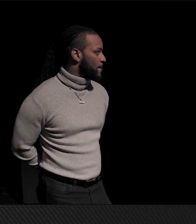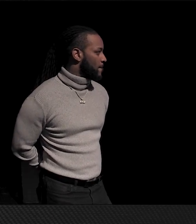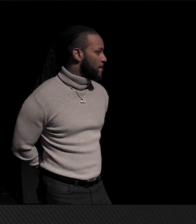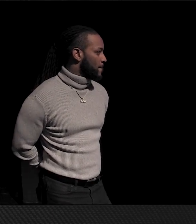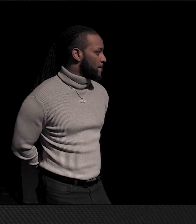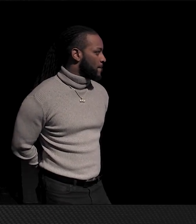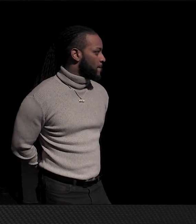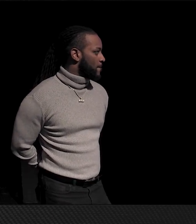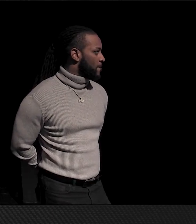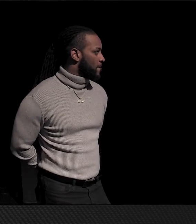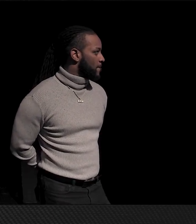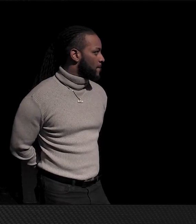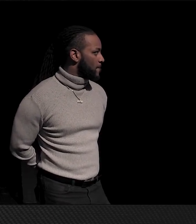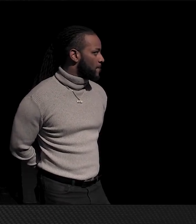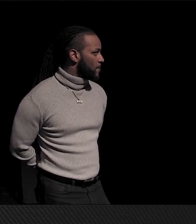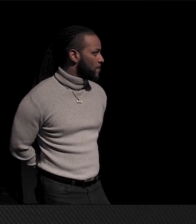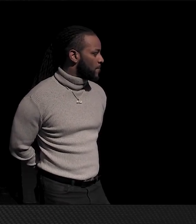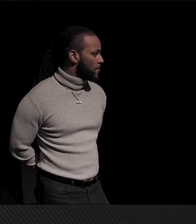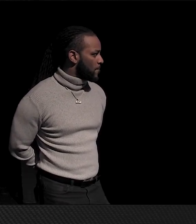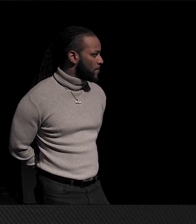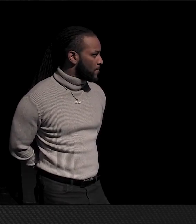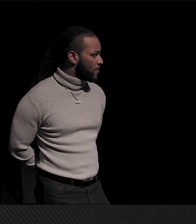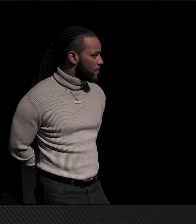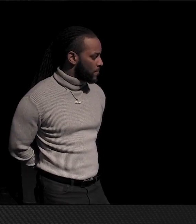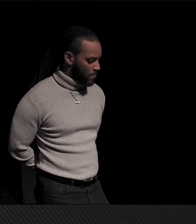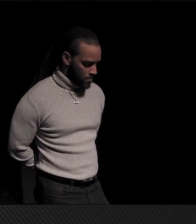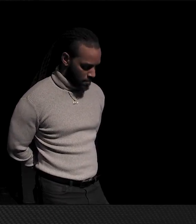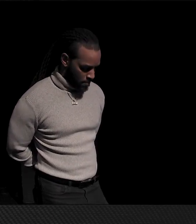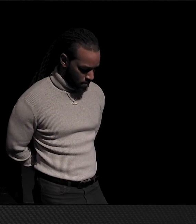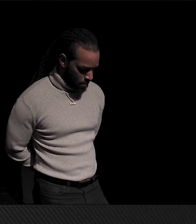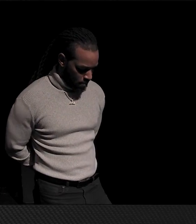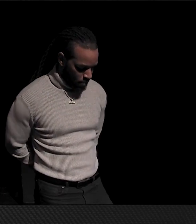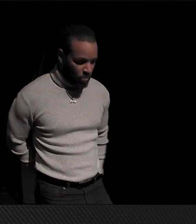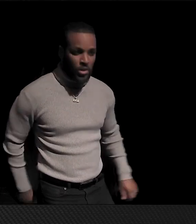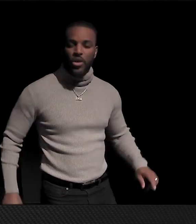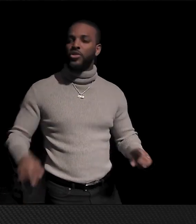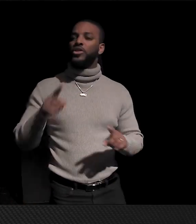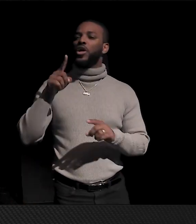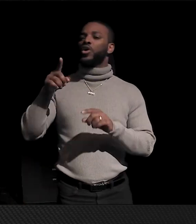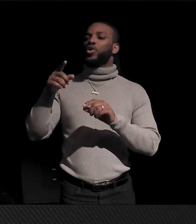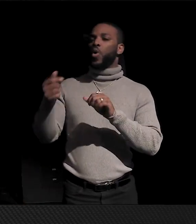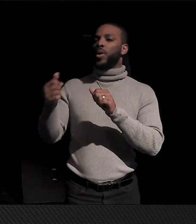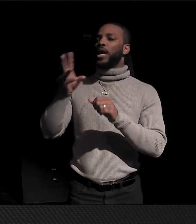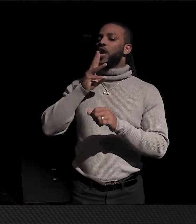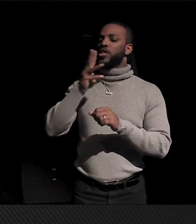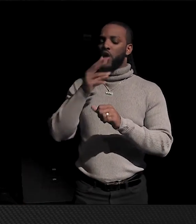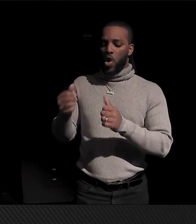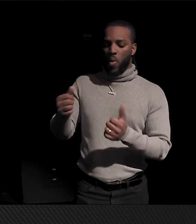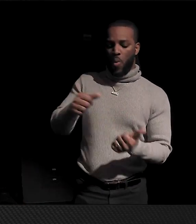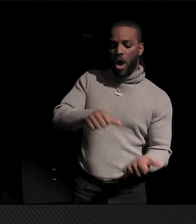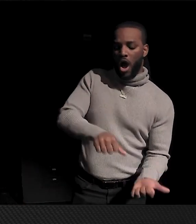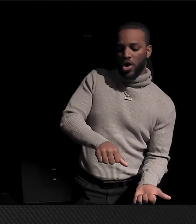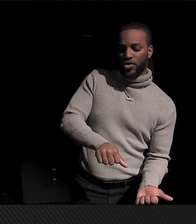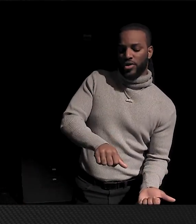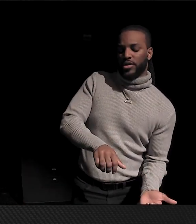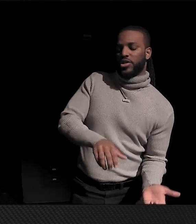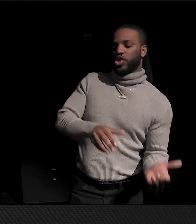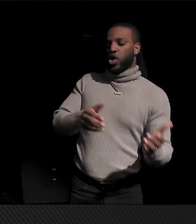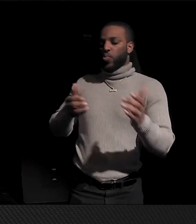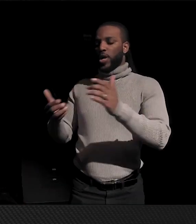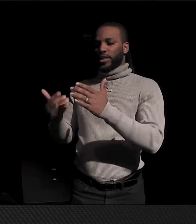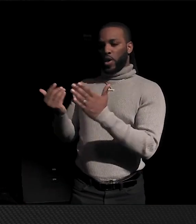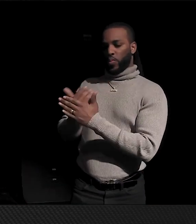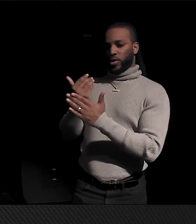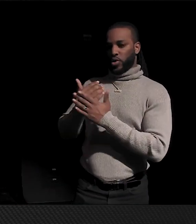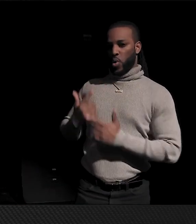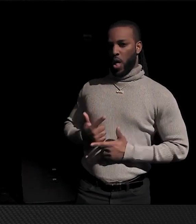They're declaring that when they go down in that watery grave, they're joining a death like his, and they're raising to new life with